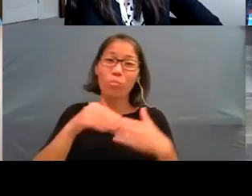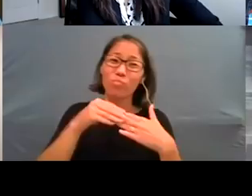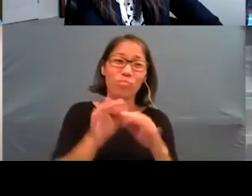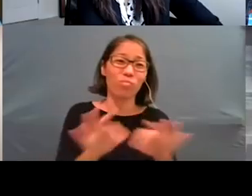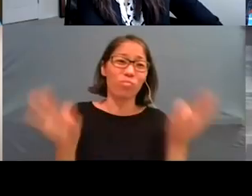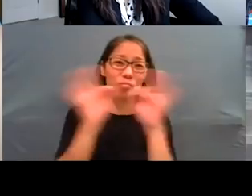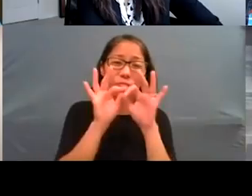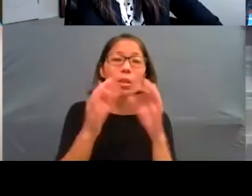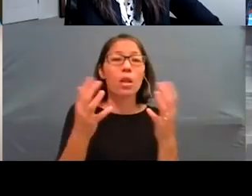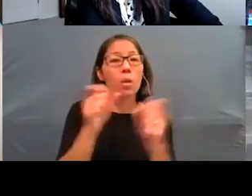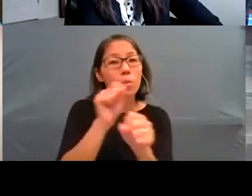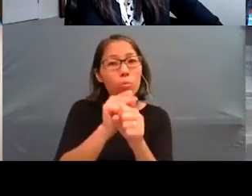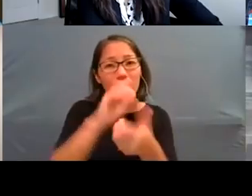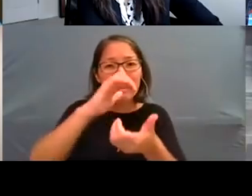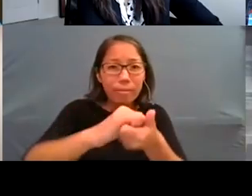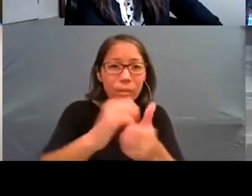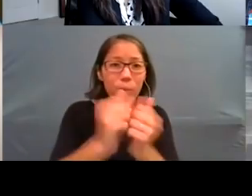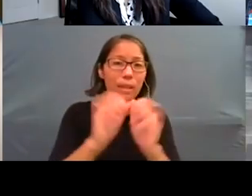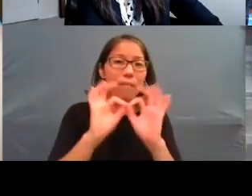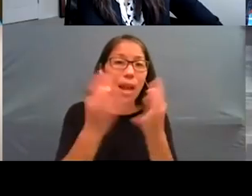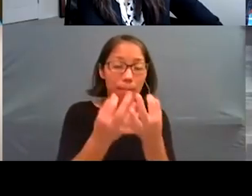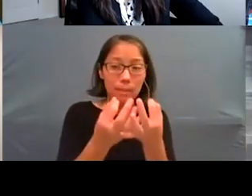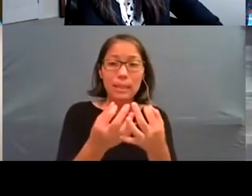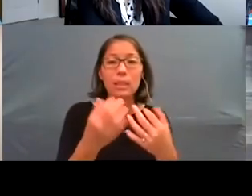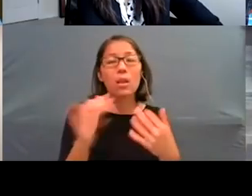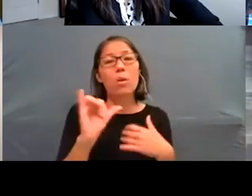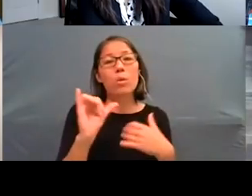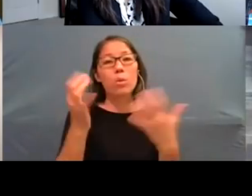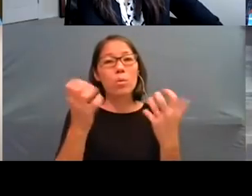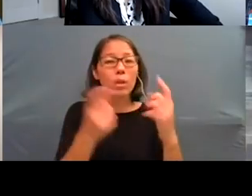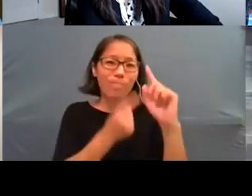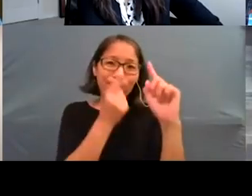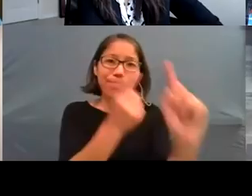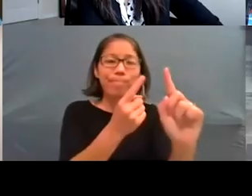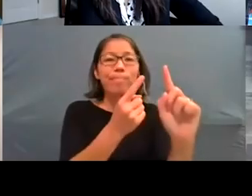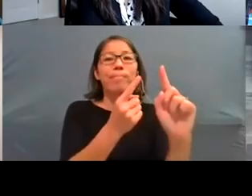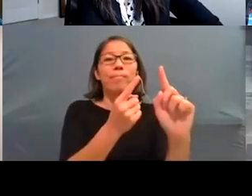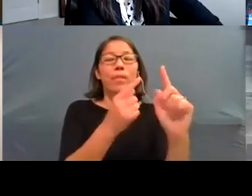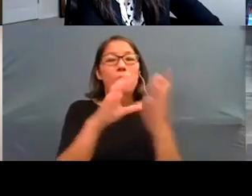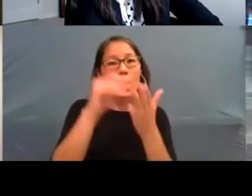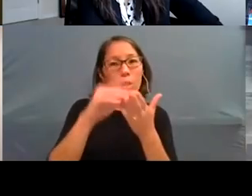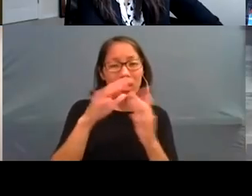want to work with our families on that. We also want to strive to keep the learning environment constant.